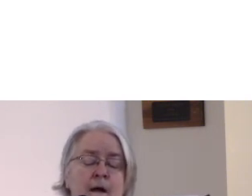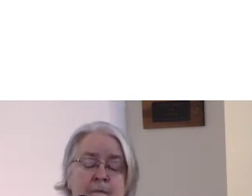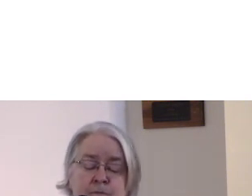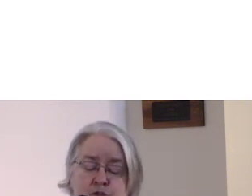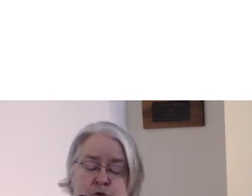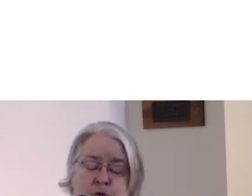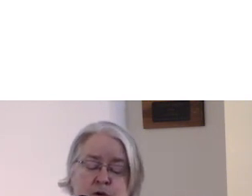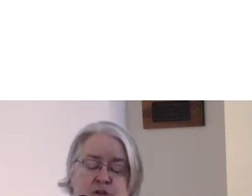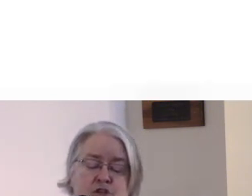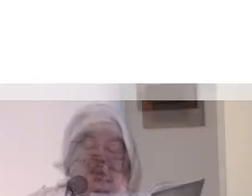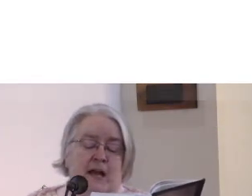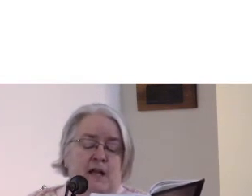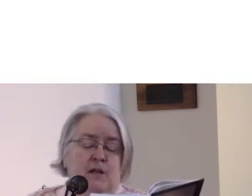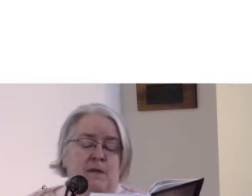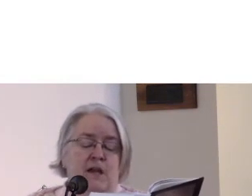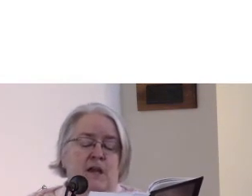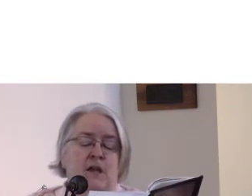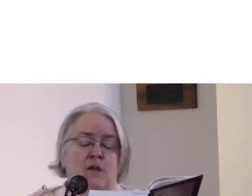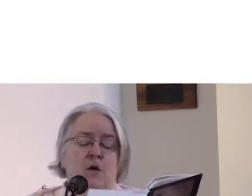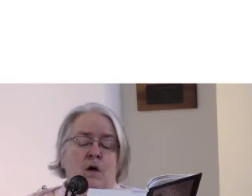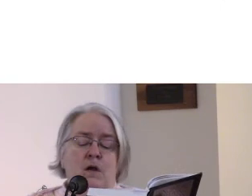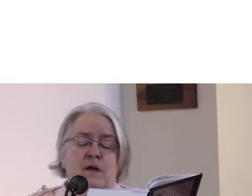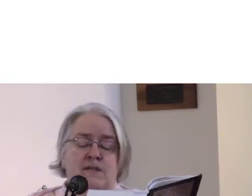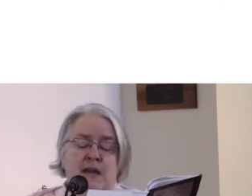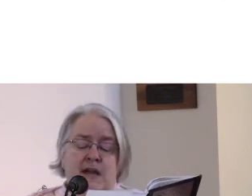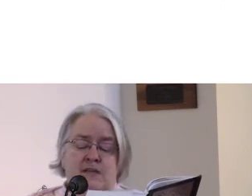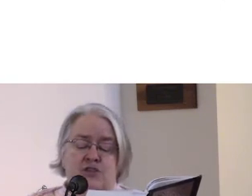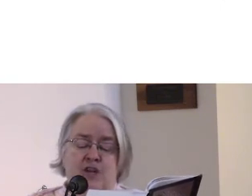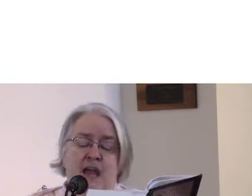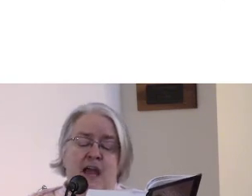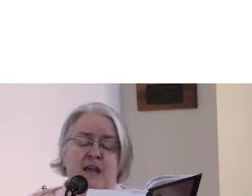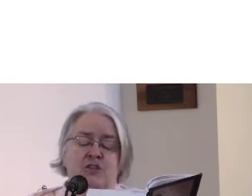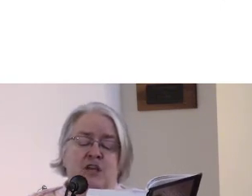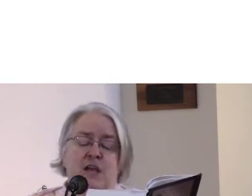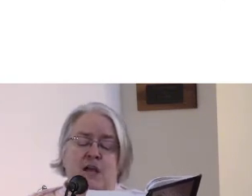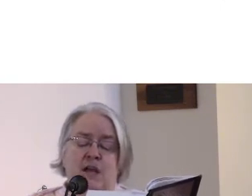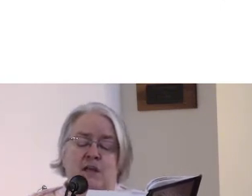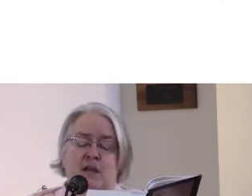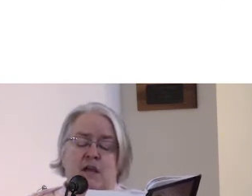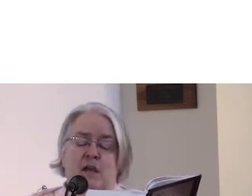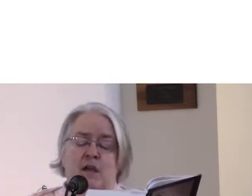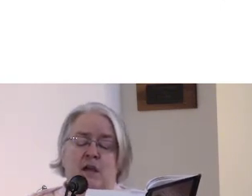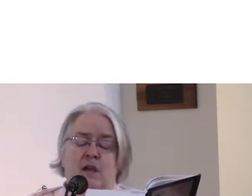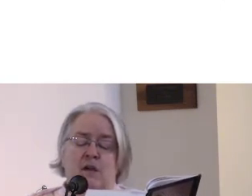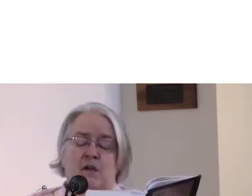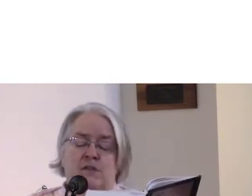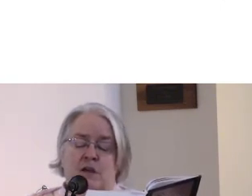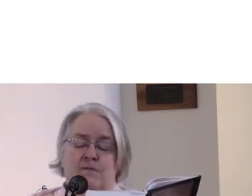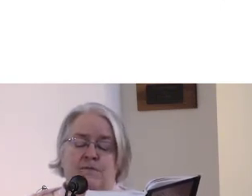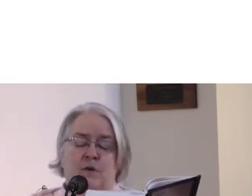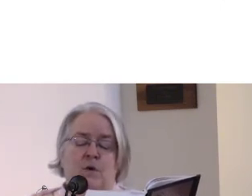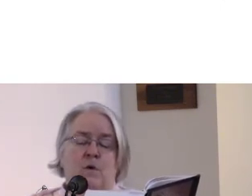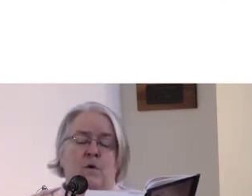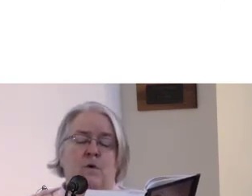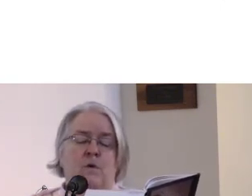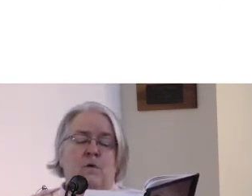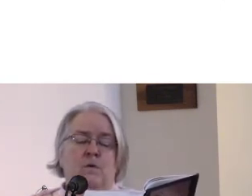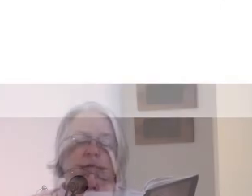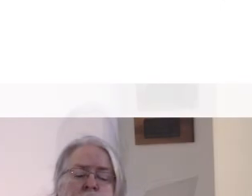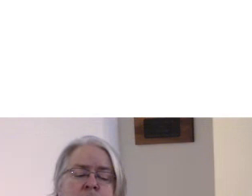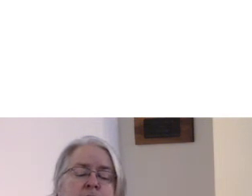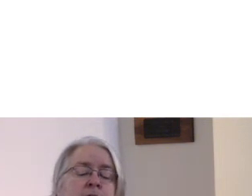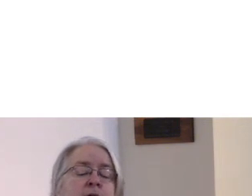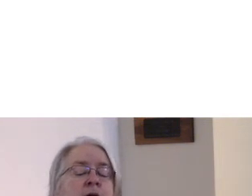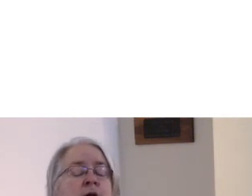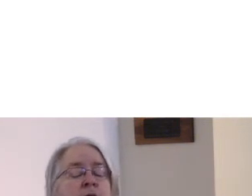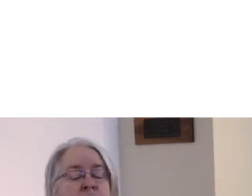evermore. Joy shall be yours as changing years